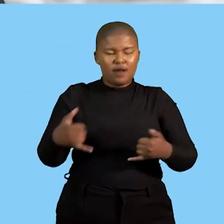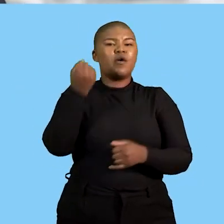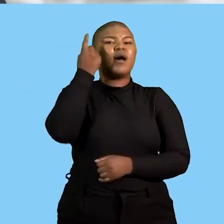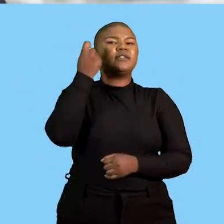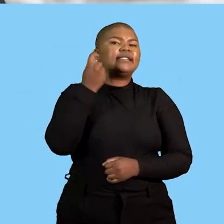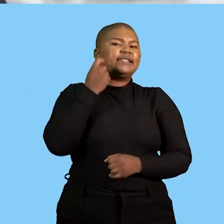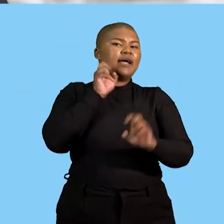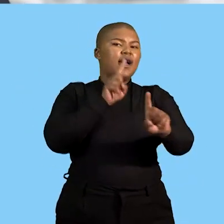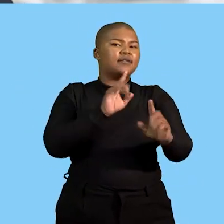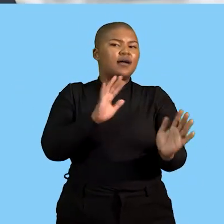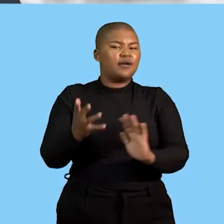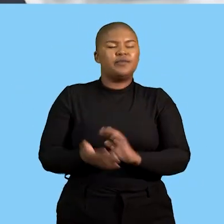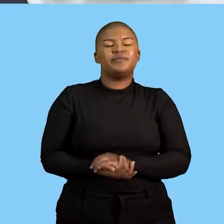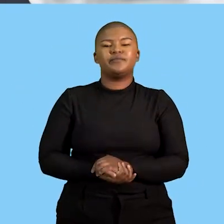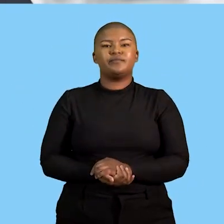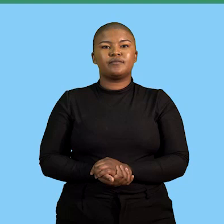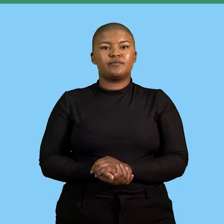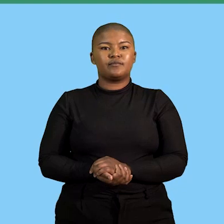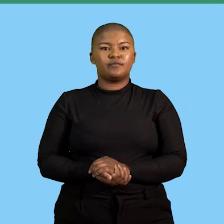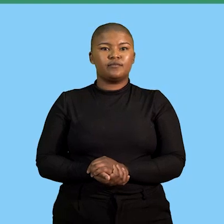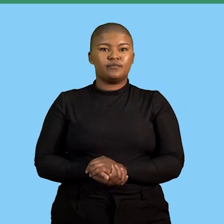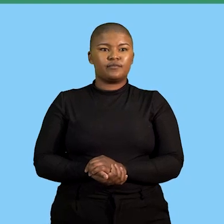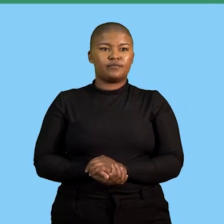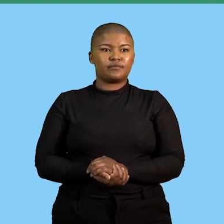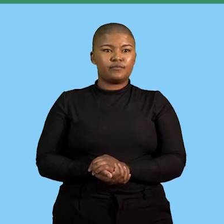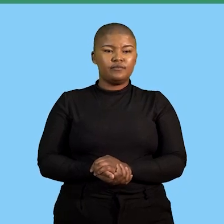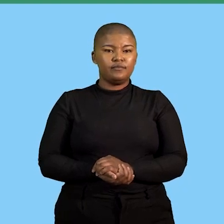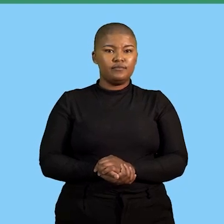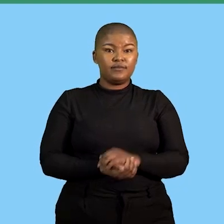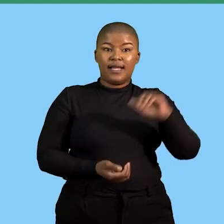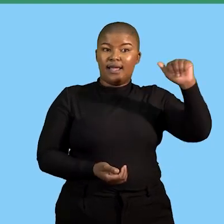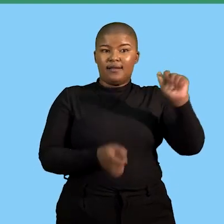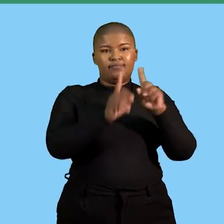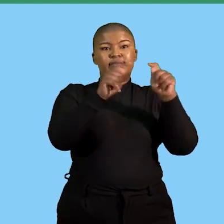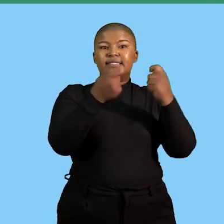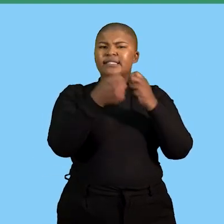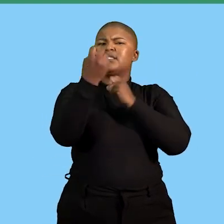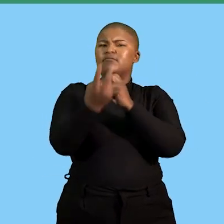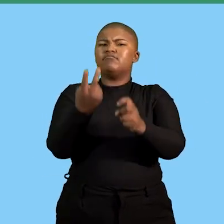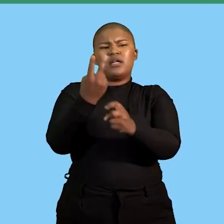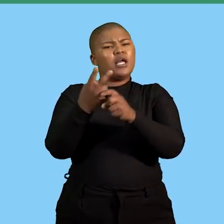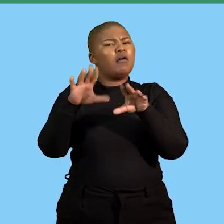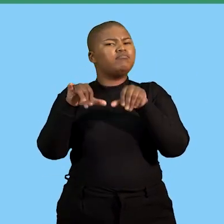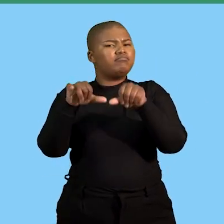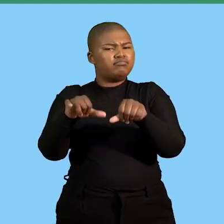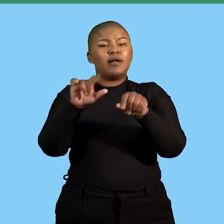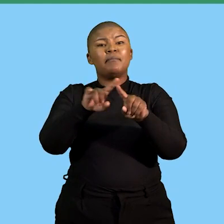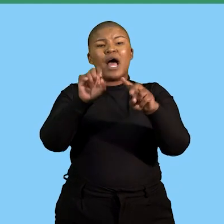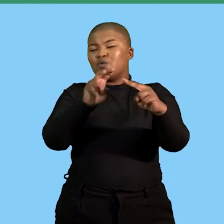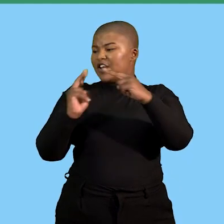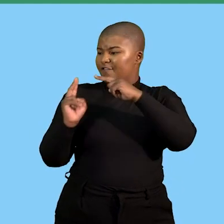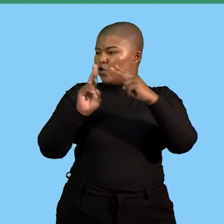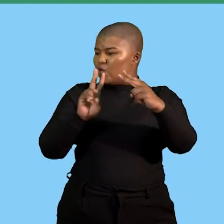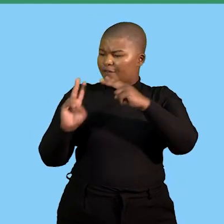correct response. Now, option A says teams continuously review their progress in order to